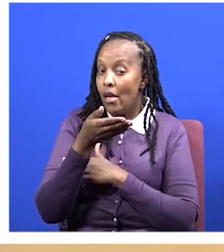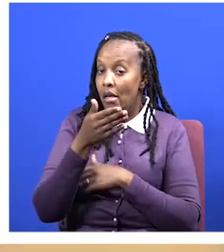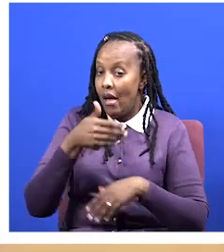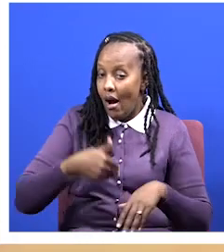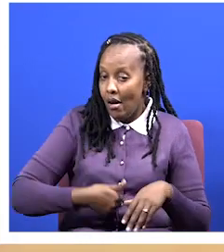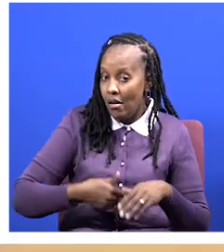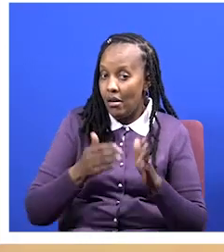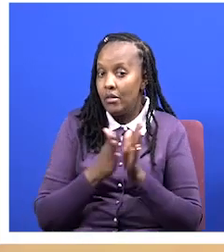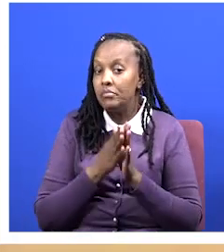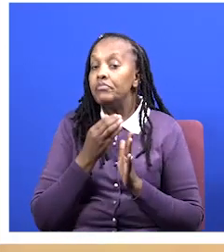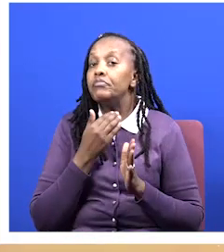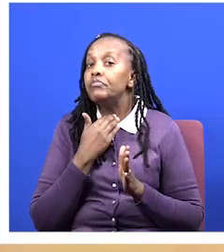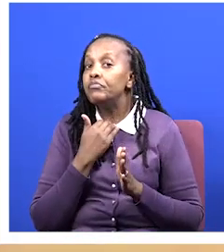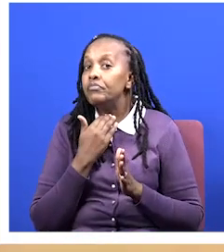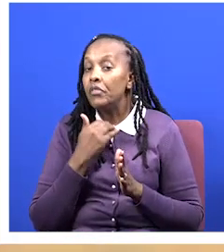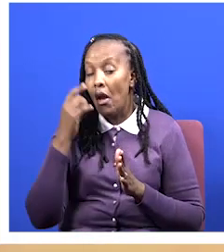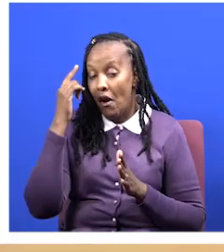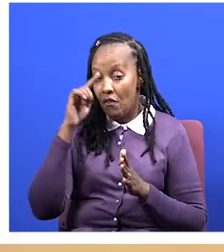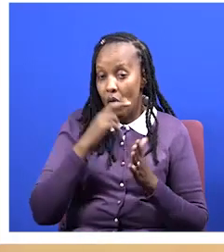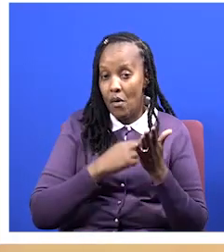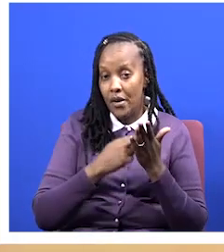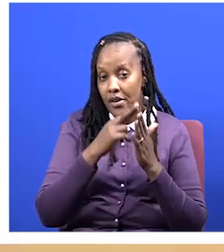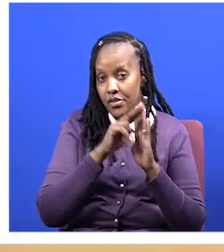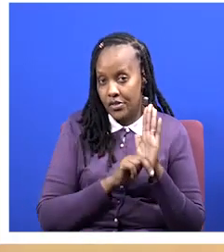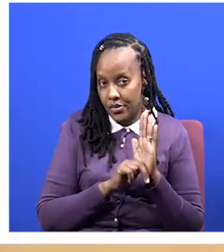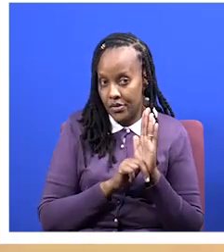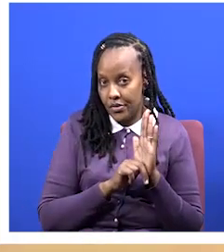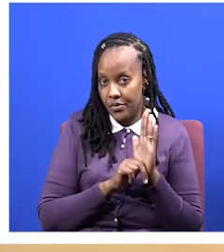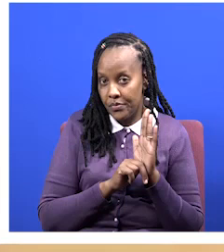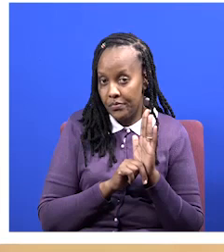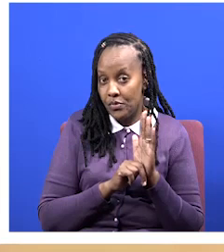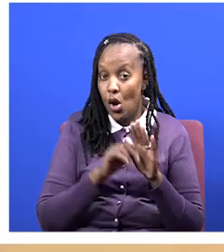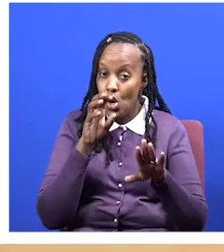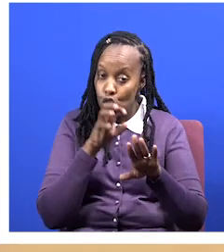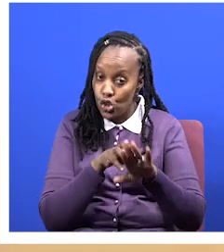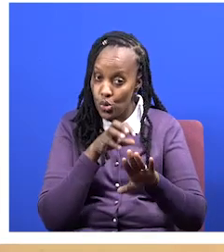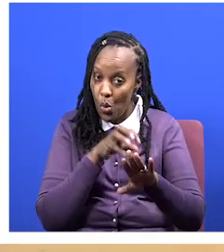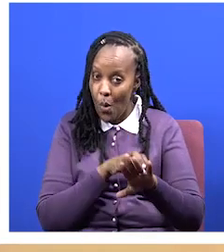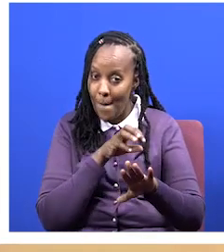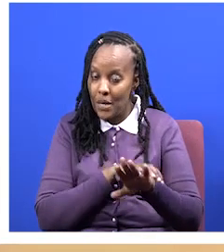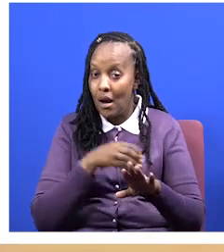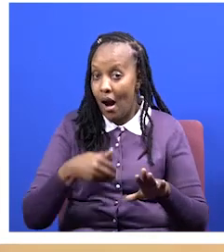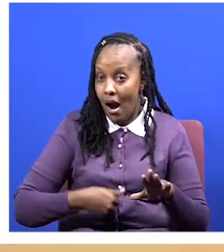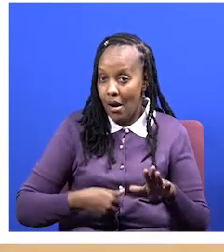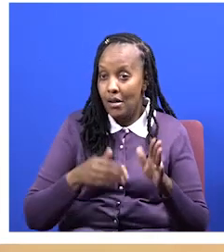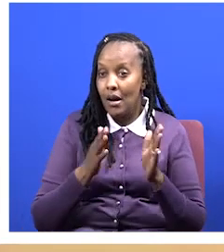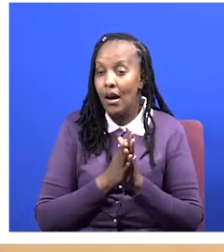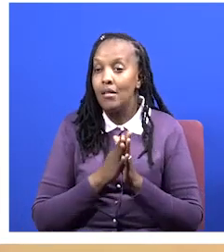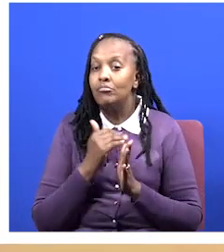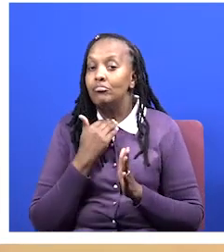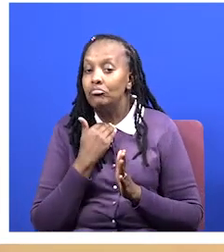he hungered and thirsted for righteousness. He hungered and